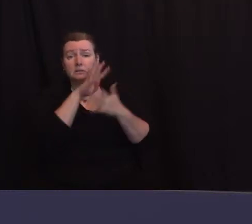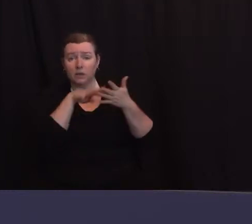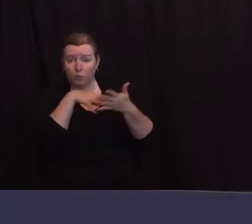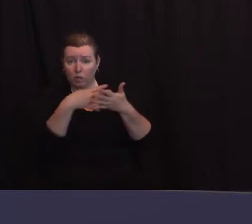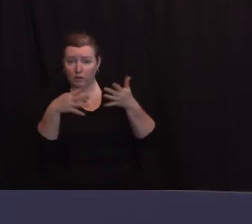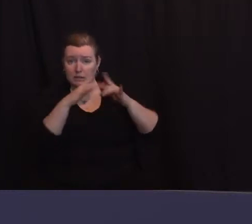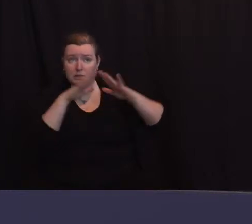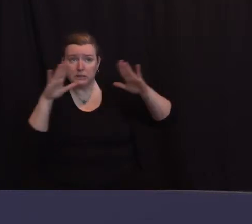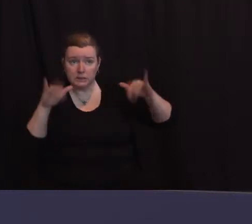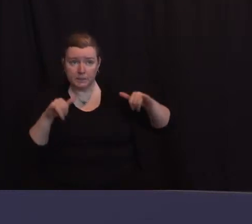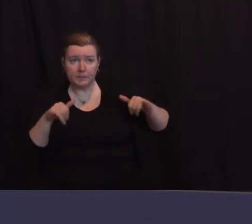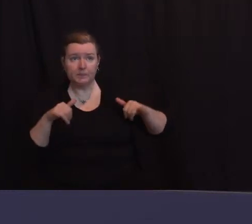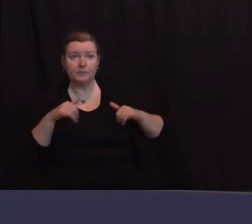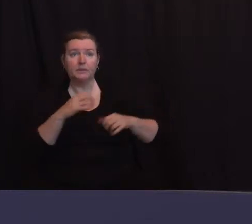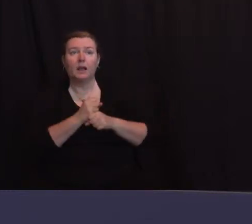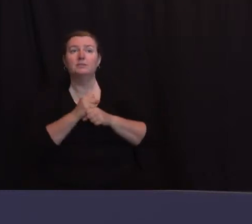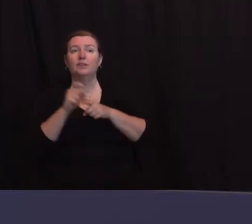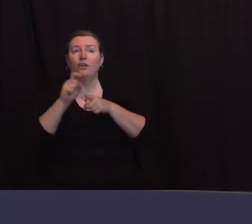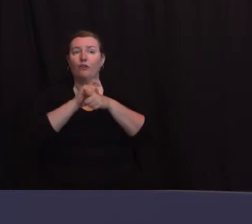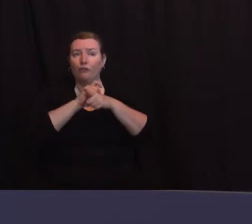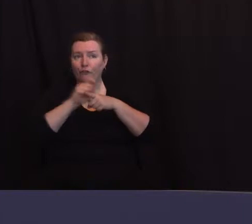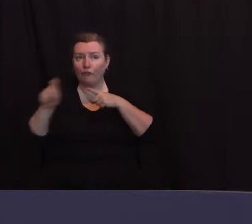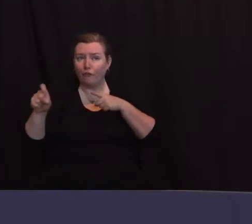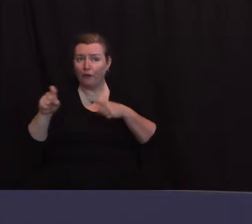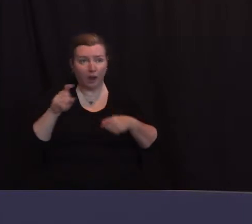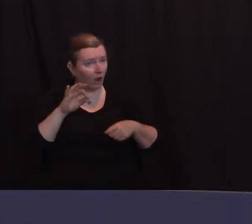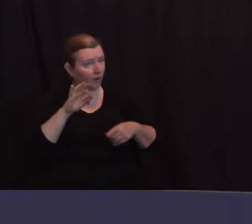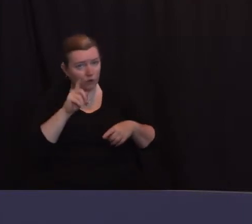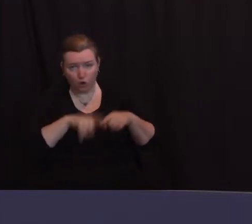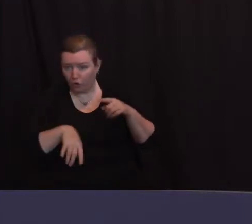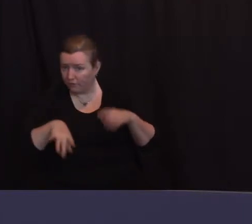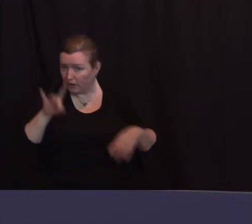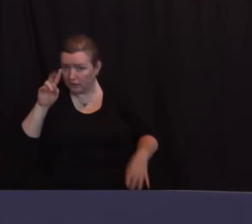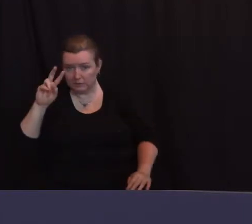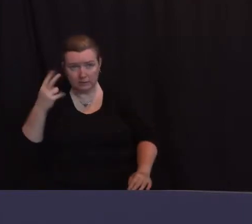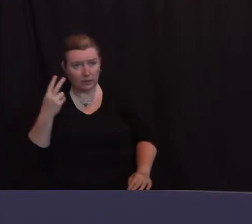a call if we could not find their second dose